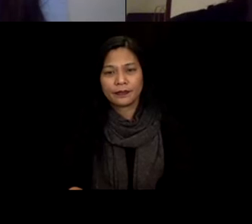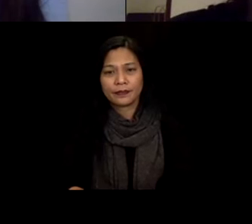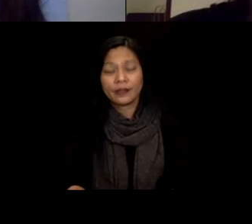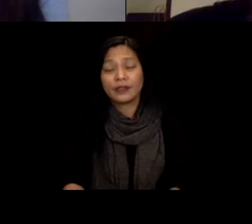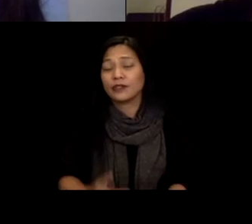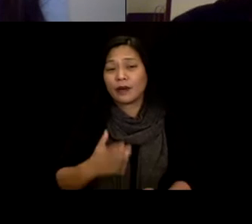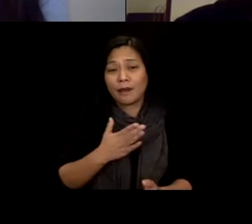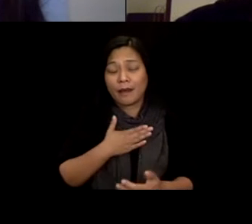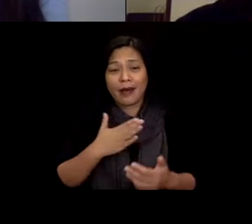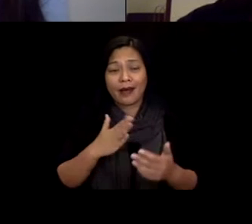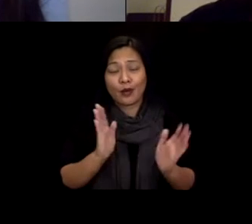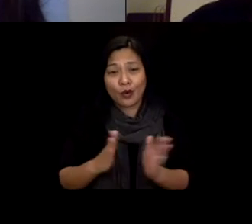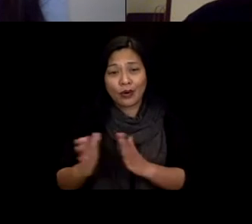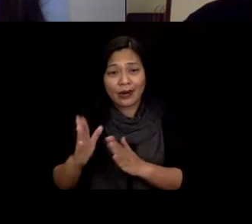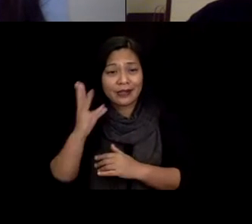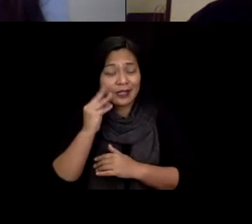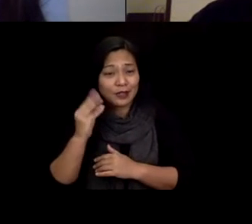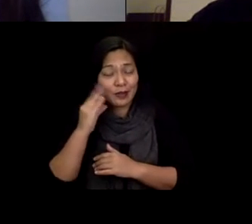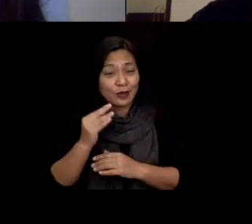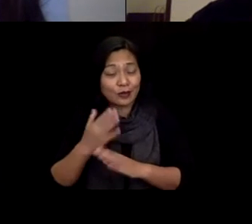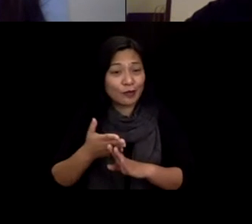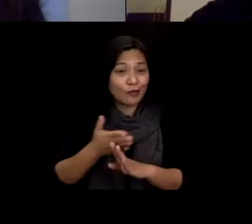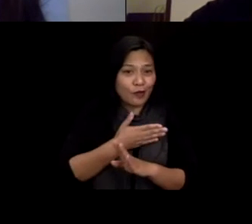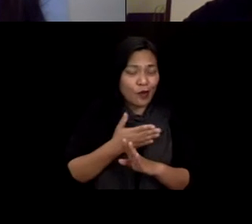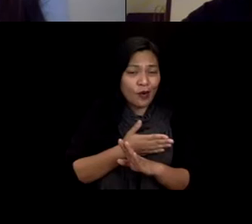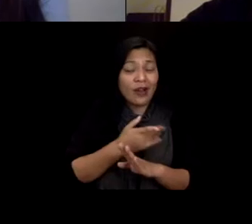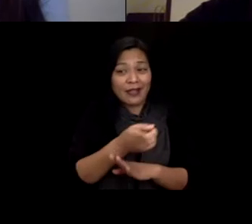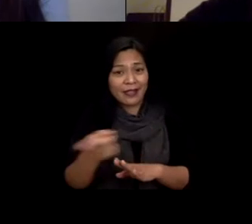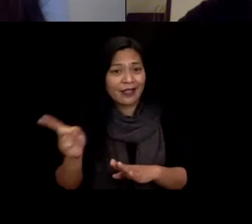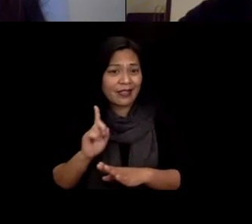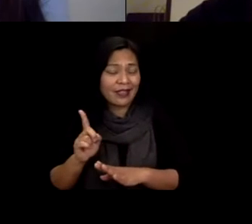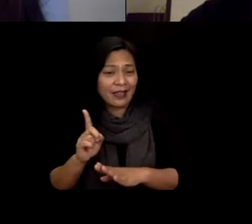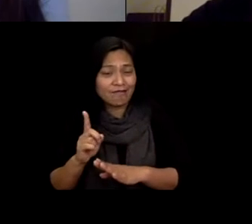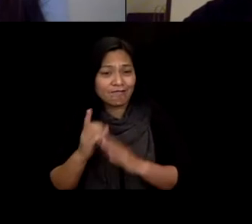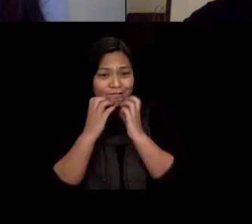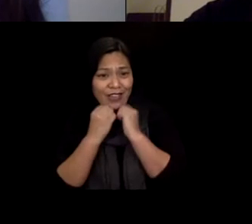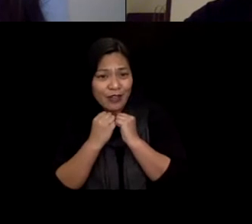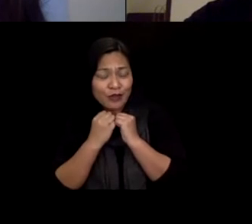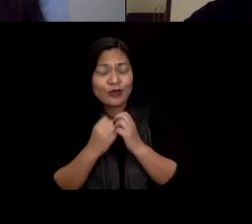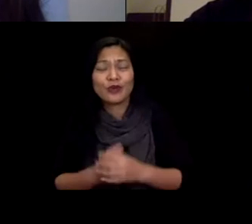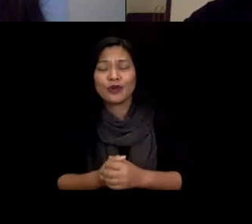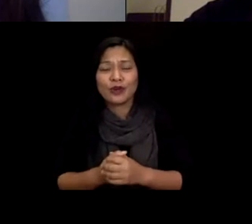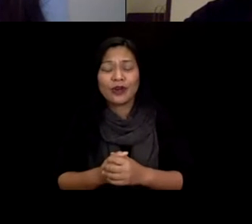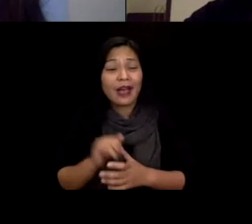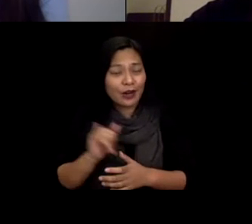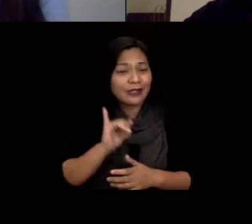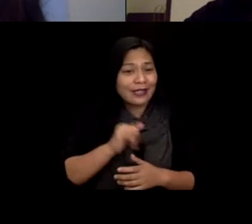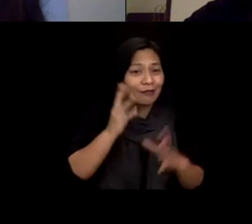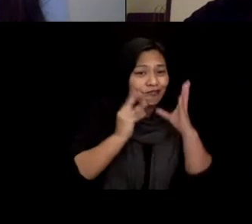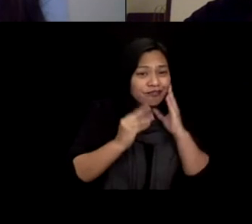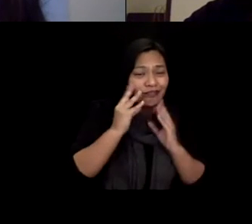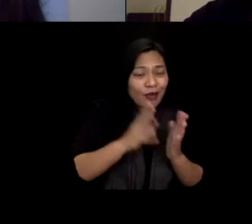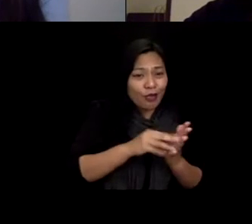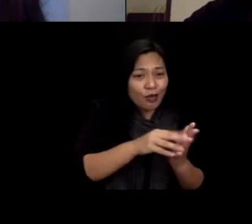experience was something that was valued. And those gifts were something that I was able to employ, and there was space to do so